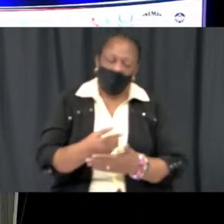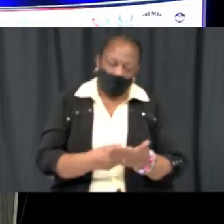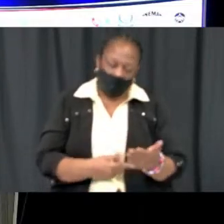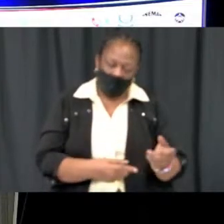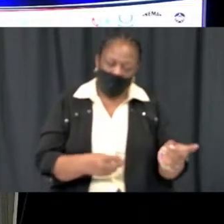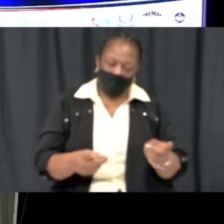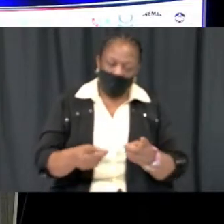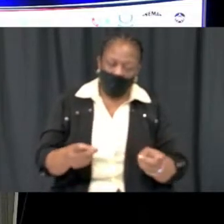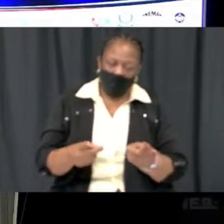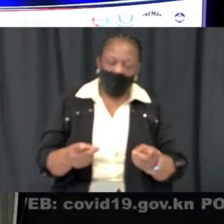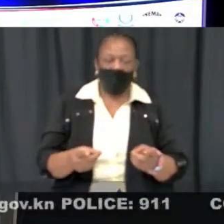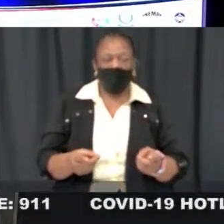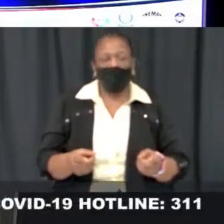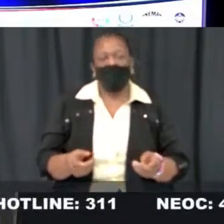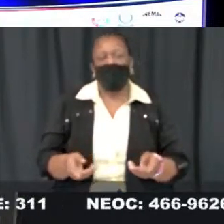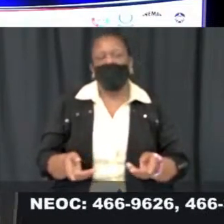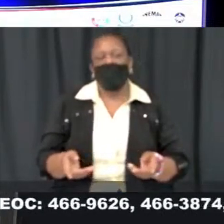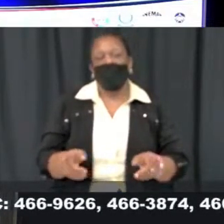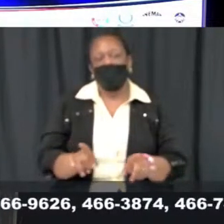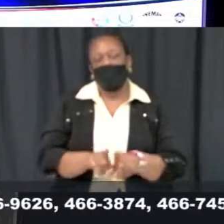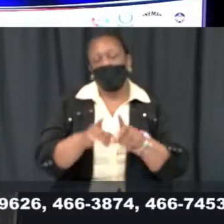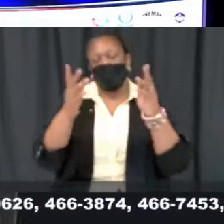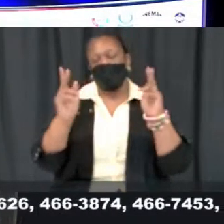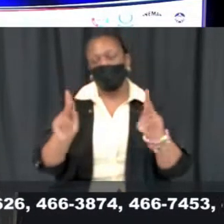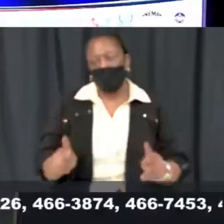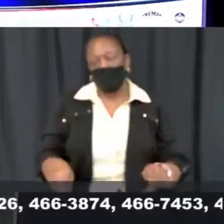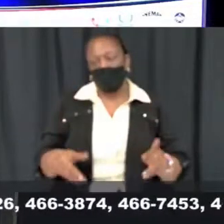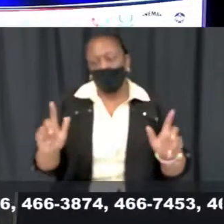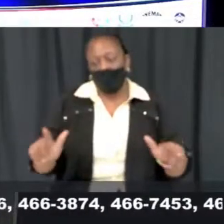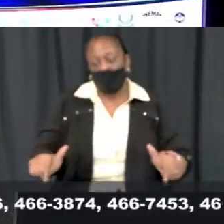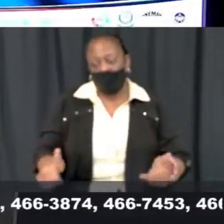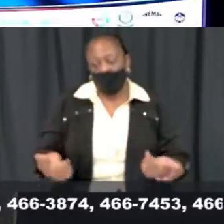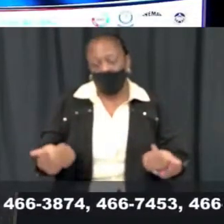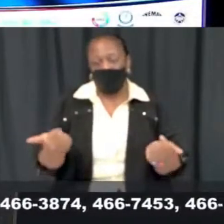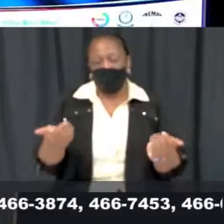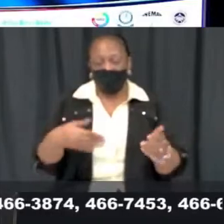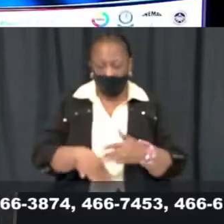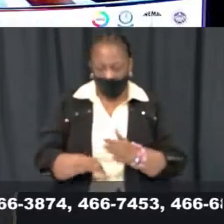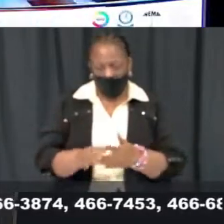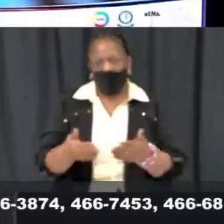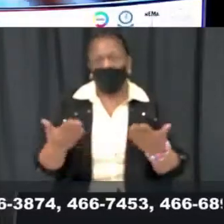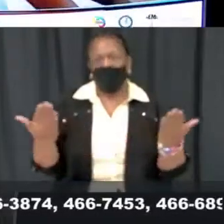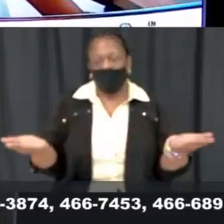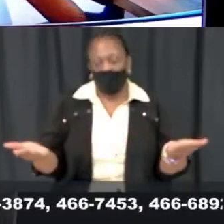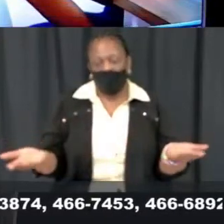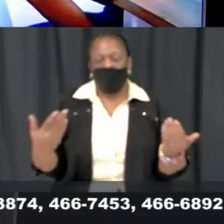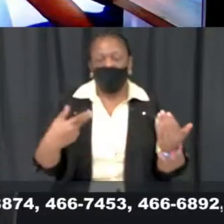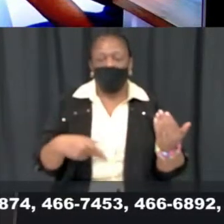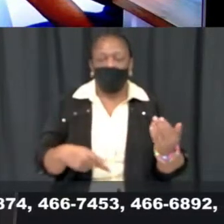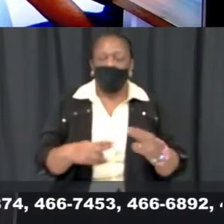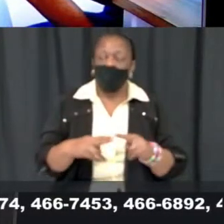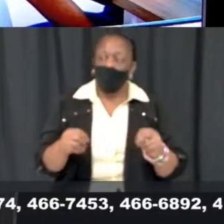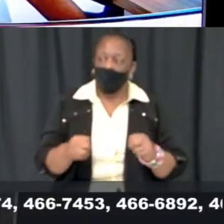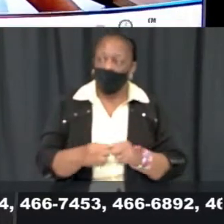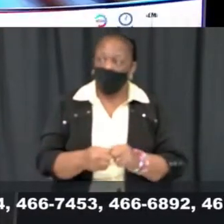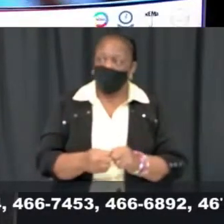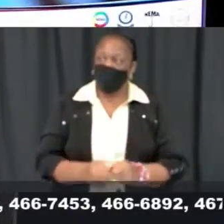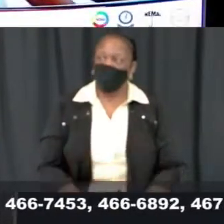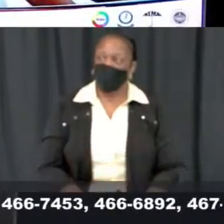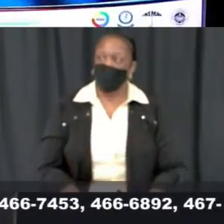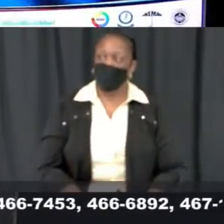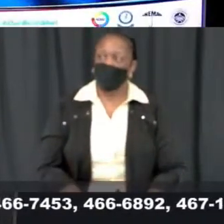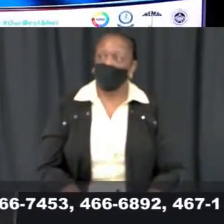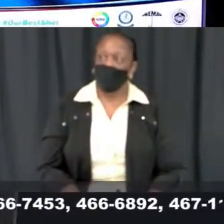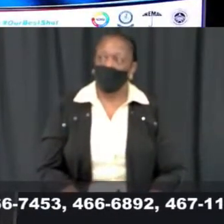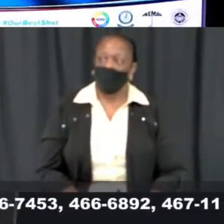as citizens, residents of this country during this crisis. I'm also going to touch on